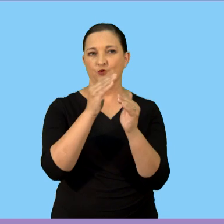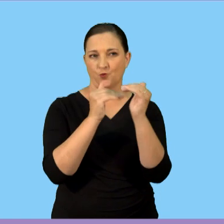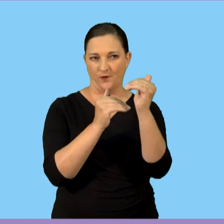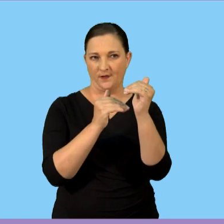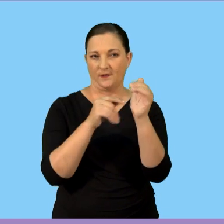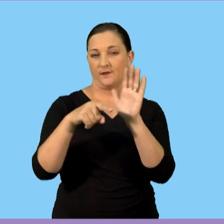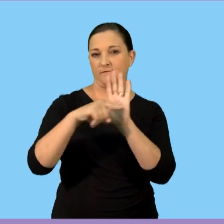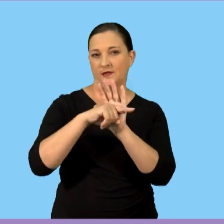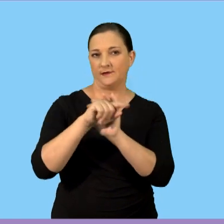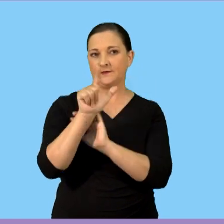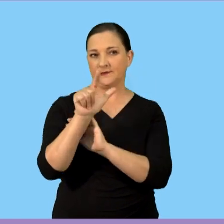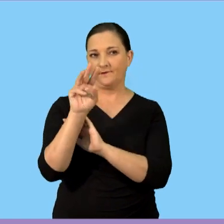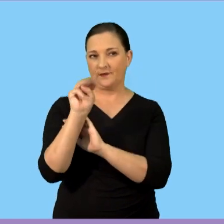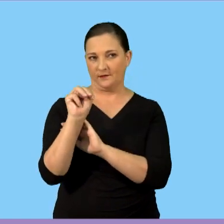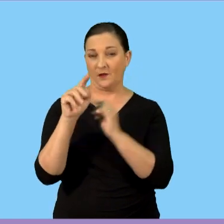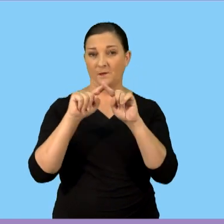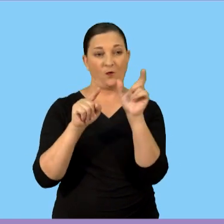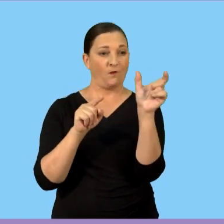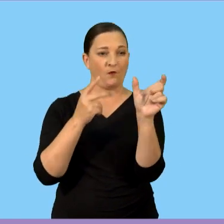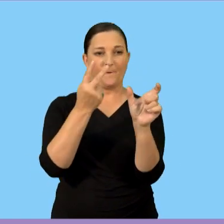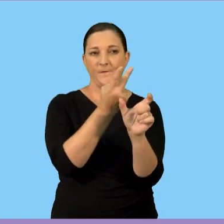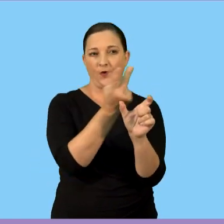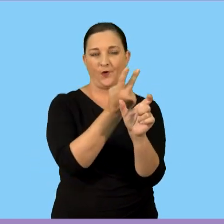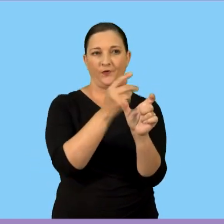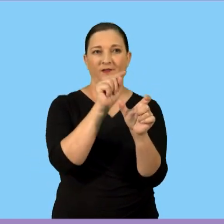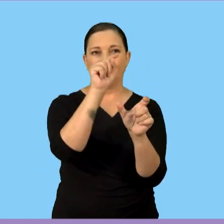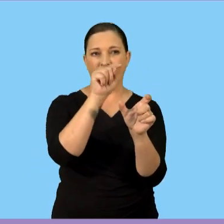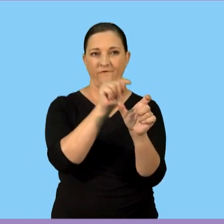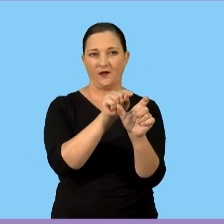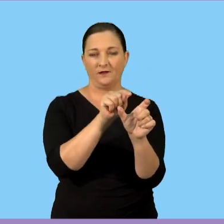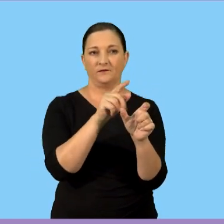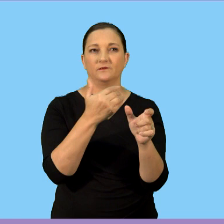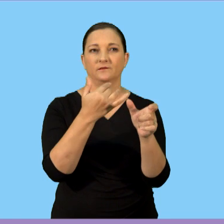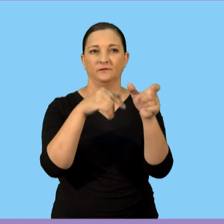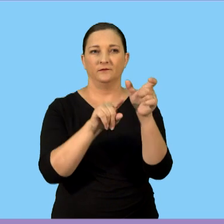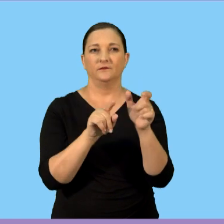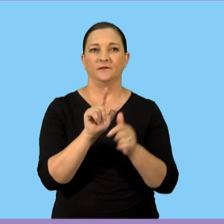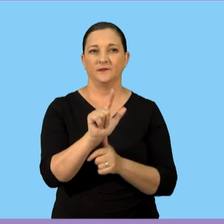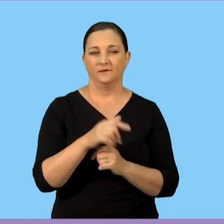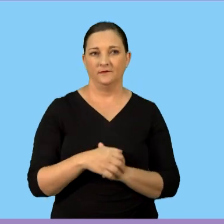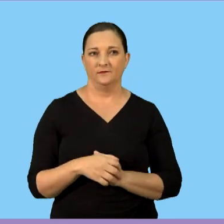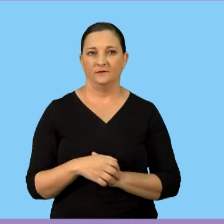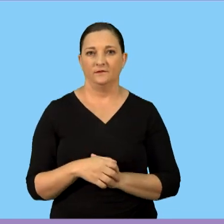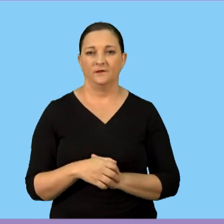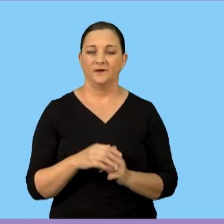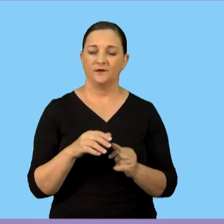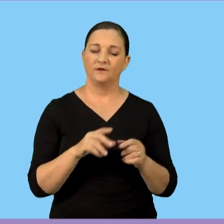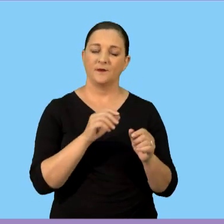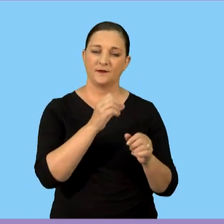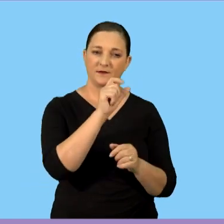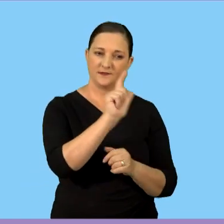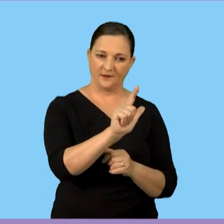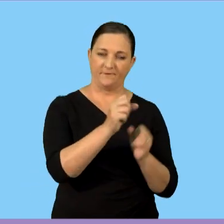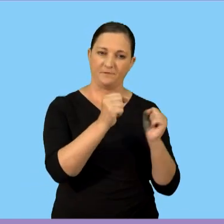minus 7m, and they are all divided by the 7. So now we're having a binomial that's being divided by